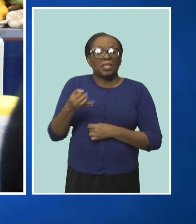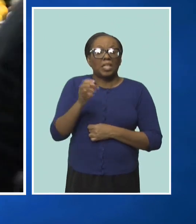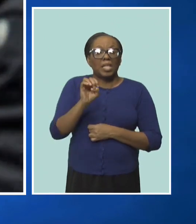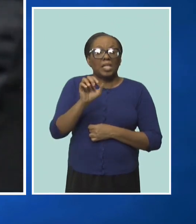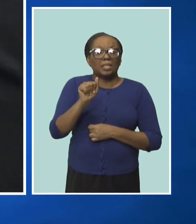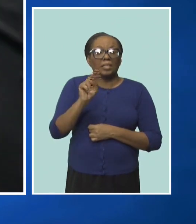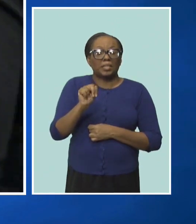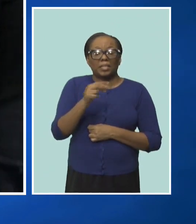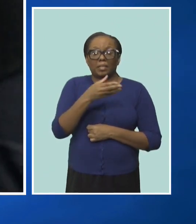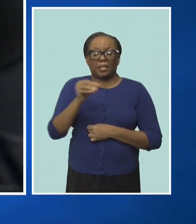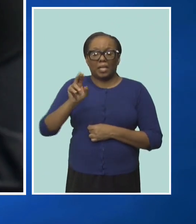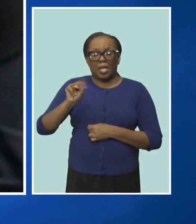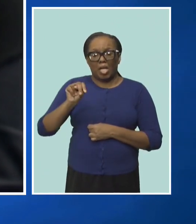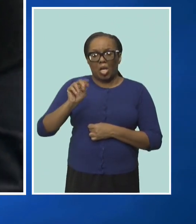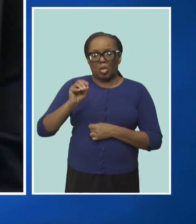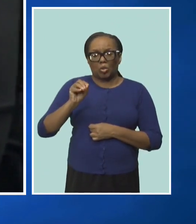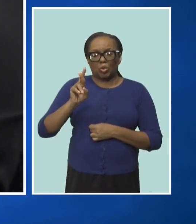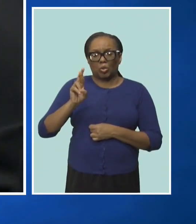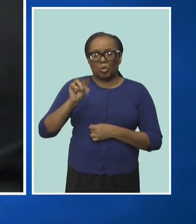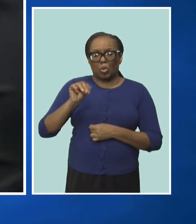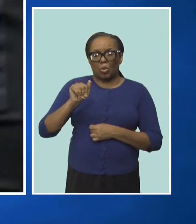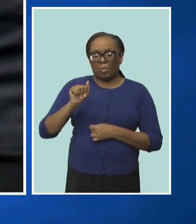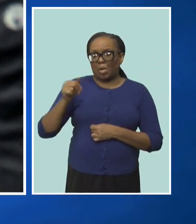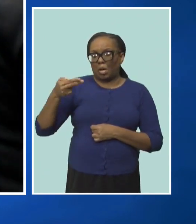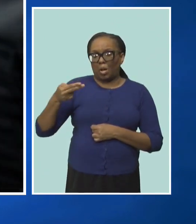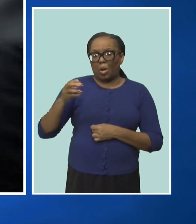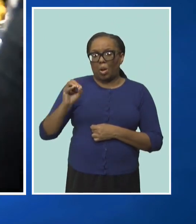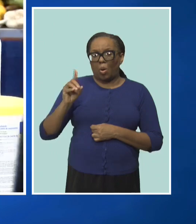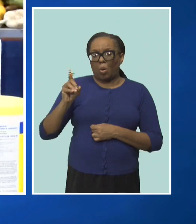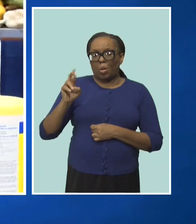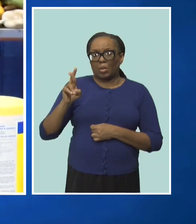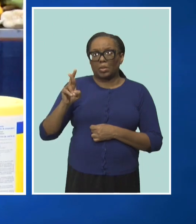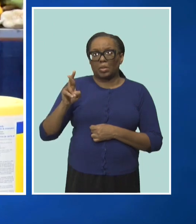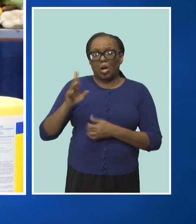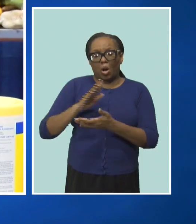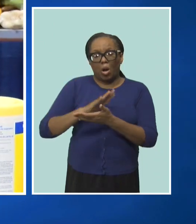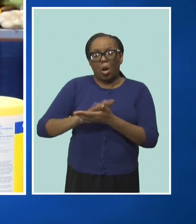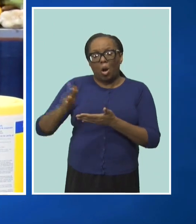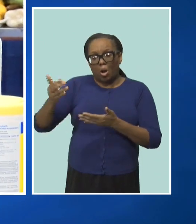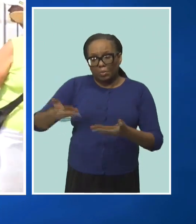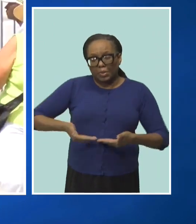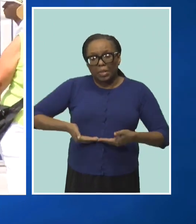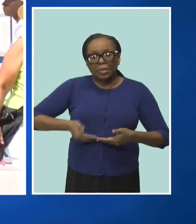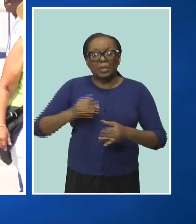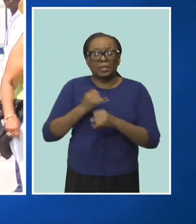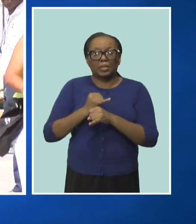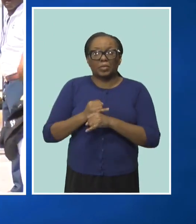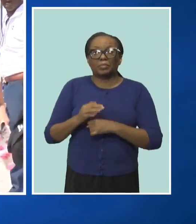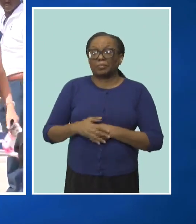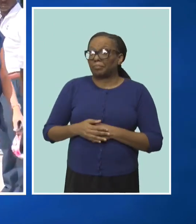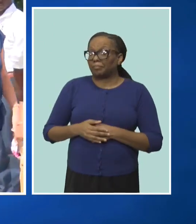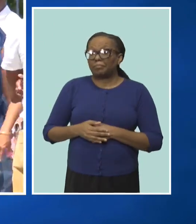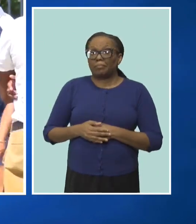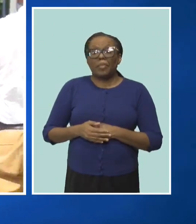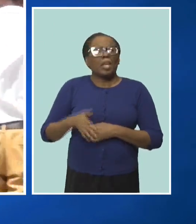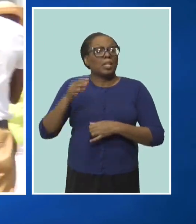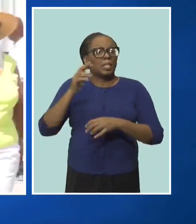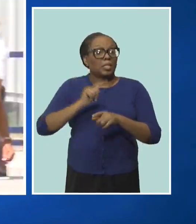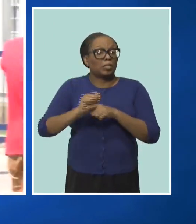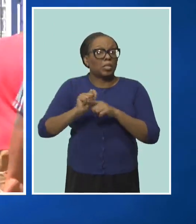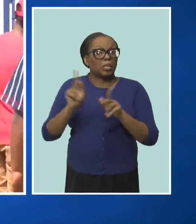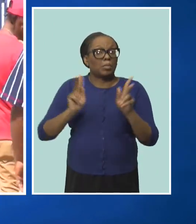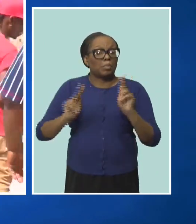Holder Hospitality Institute, renamed in 2020, has been training students for some 28 years. It has produced